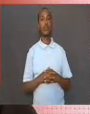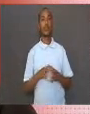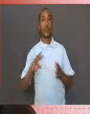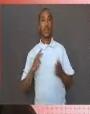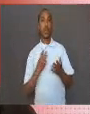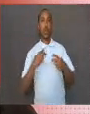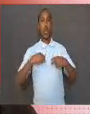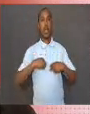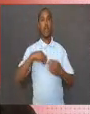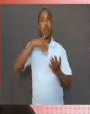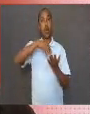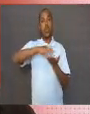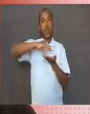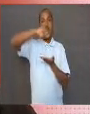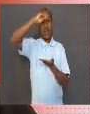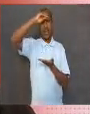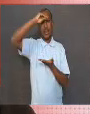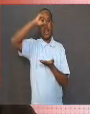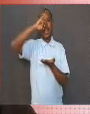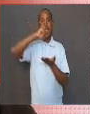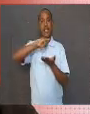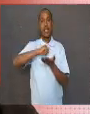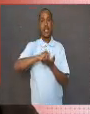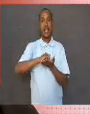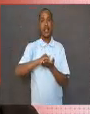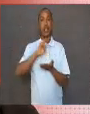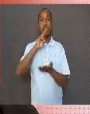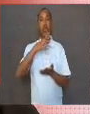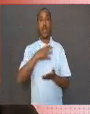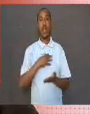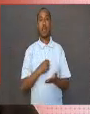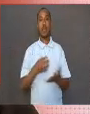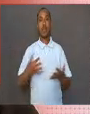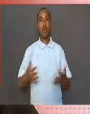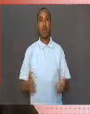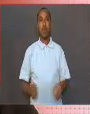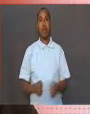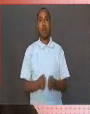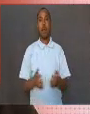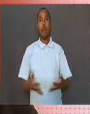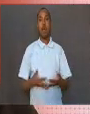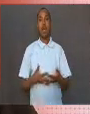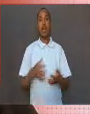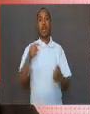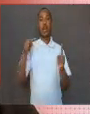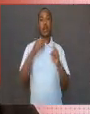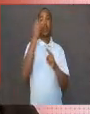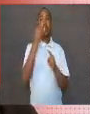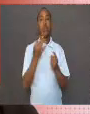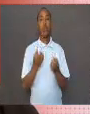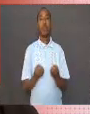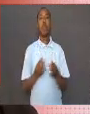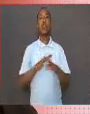We have also learned that when 2 elements combine to form more